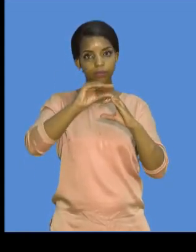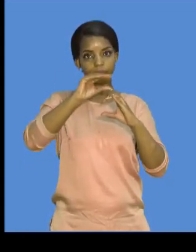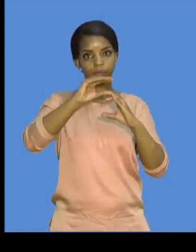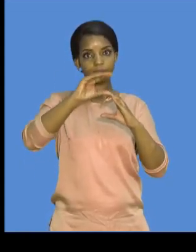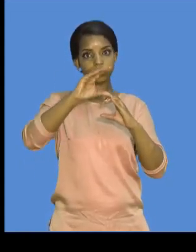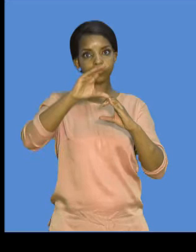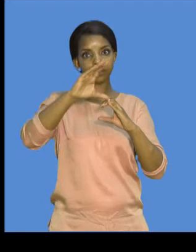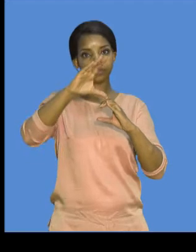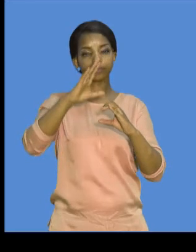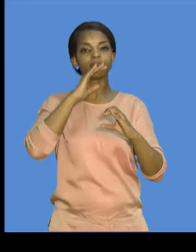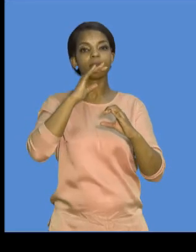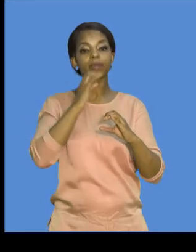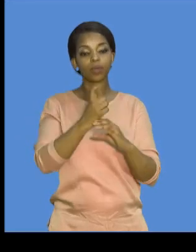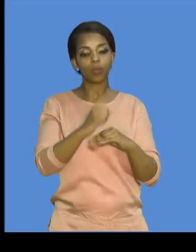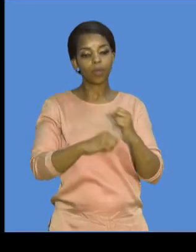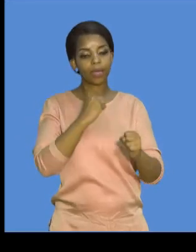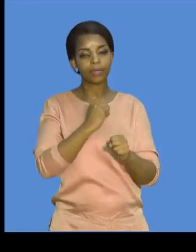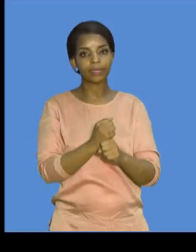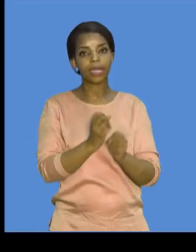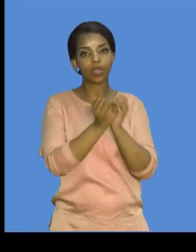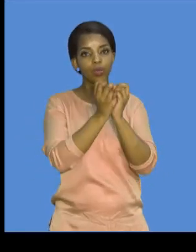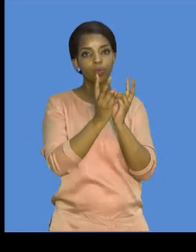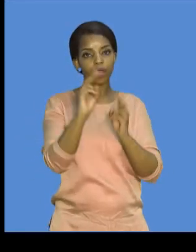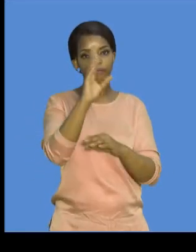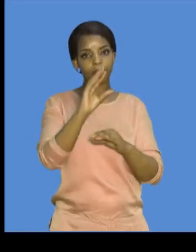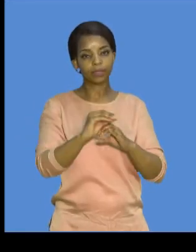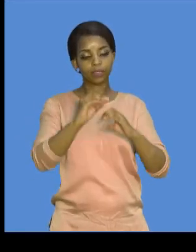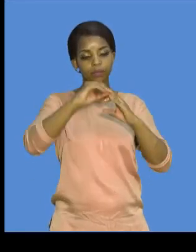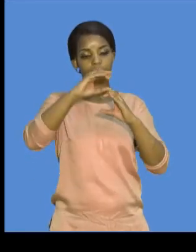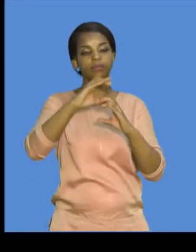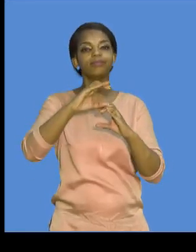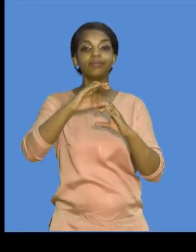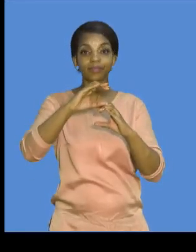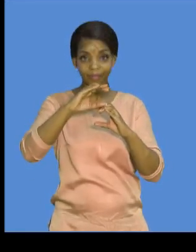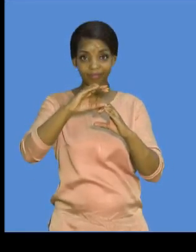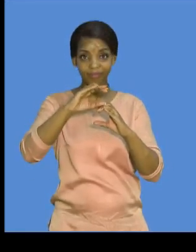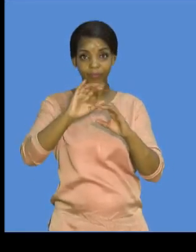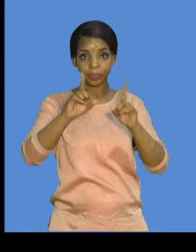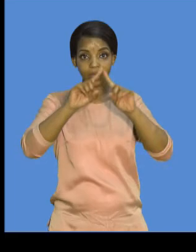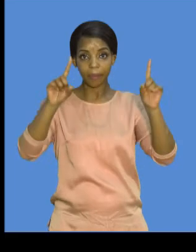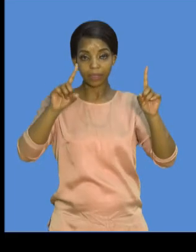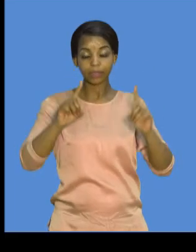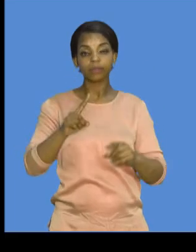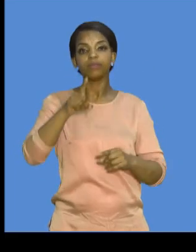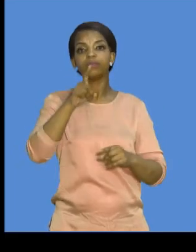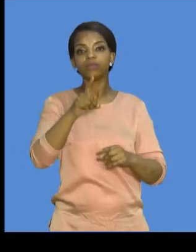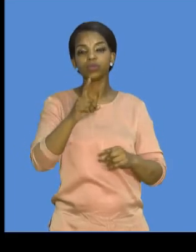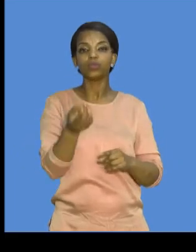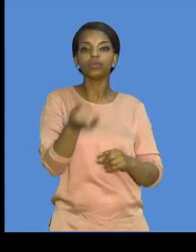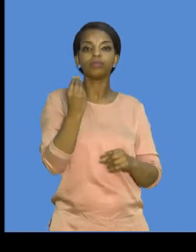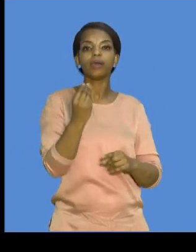the 10,000 at the end of every year, right? But you're going to